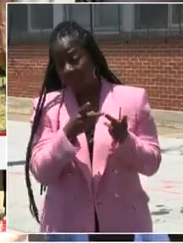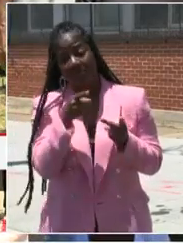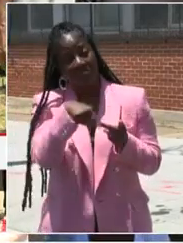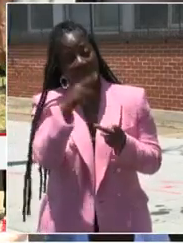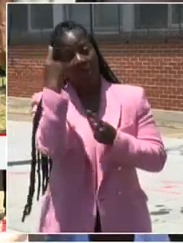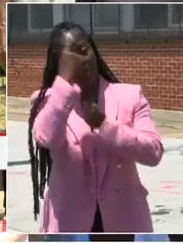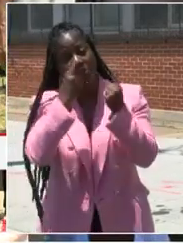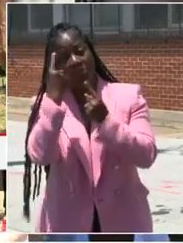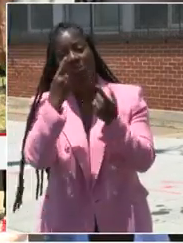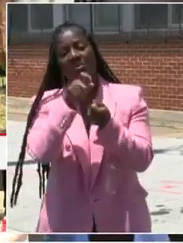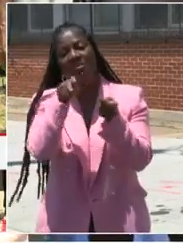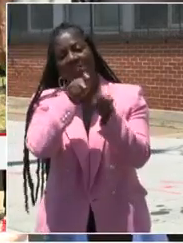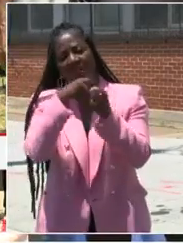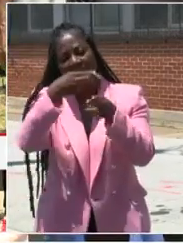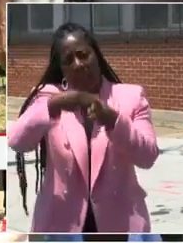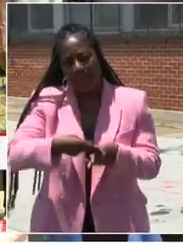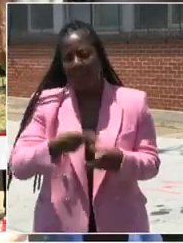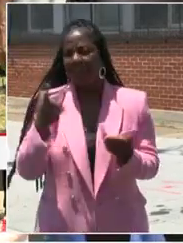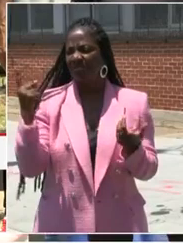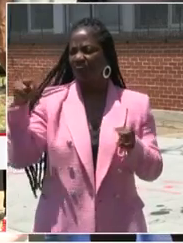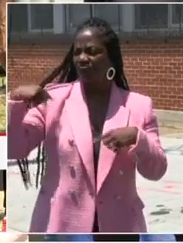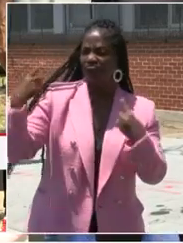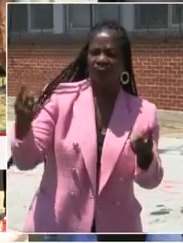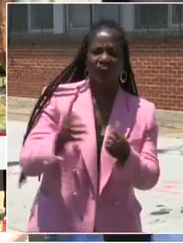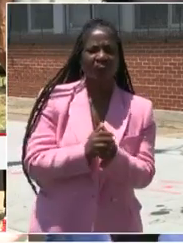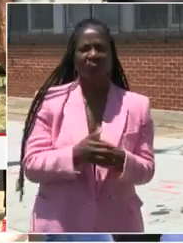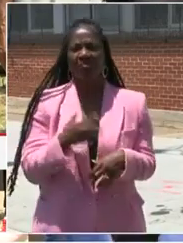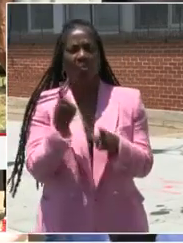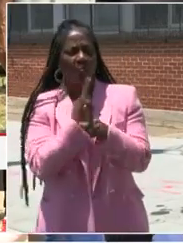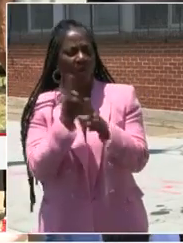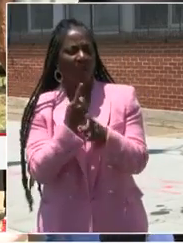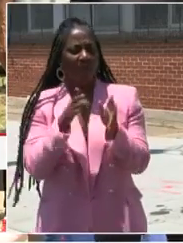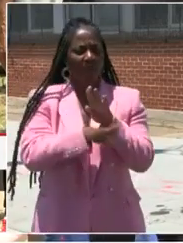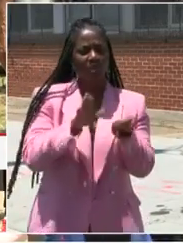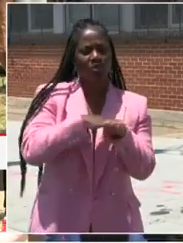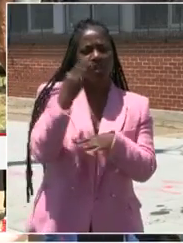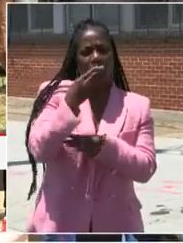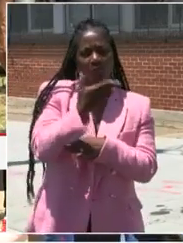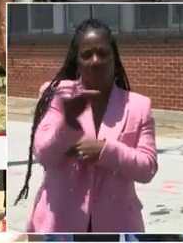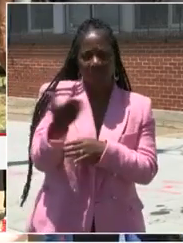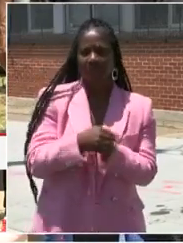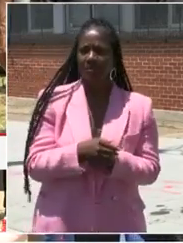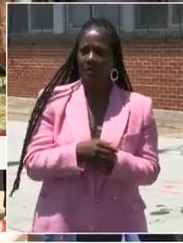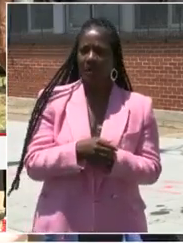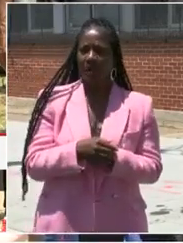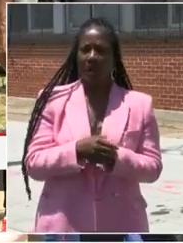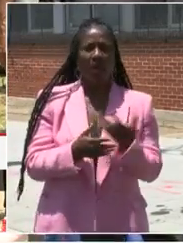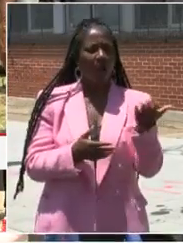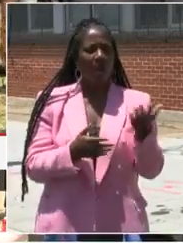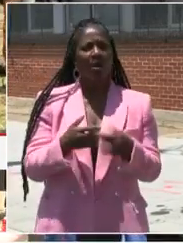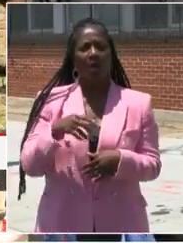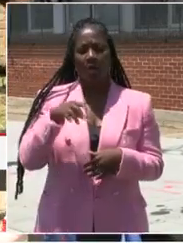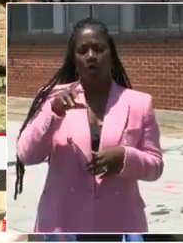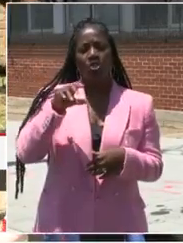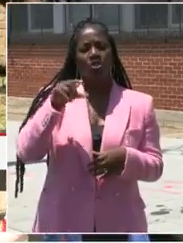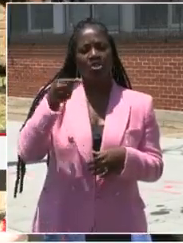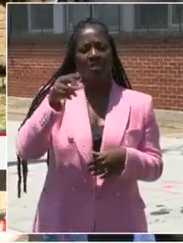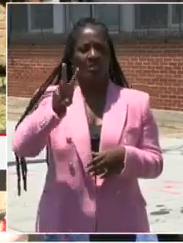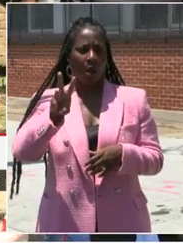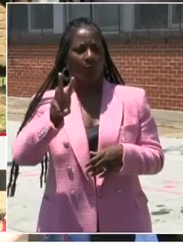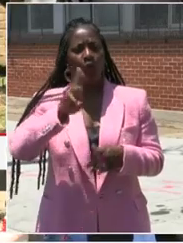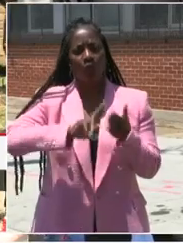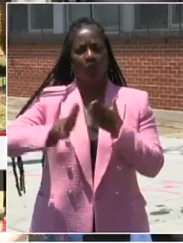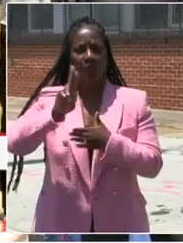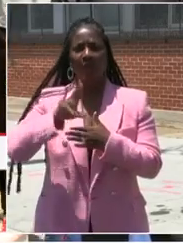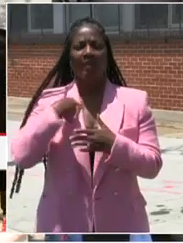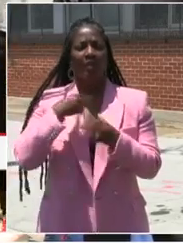reconsidering certain names over the years, whether they're appropriate based off of historical things. A little bit ago, George Washington University announced they're